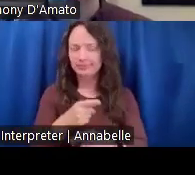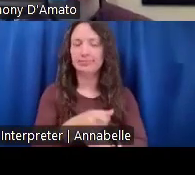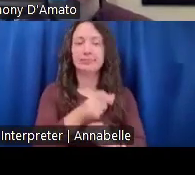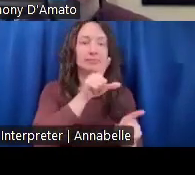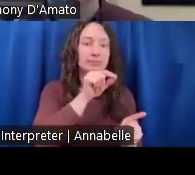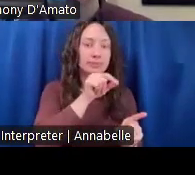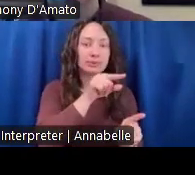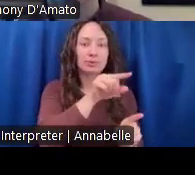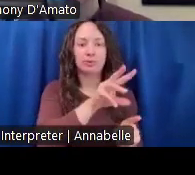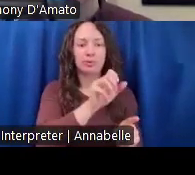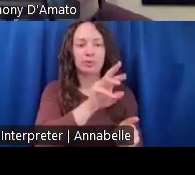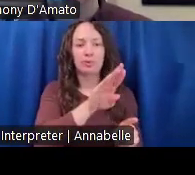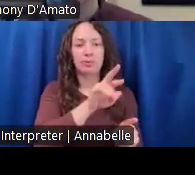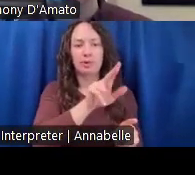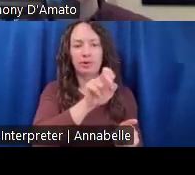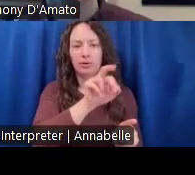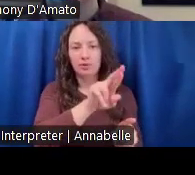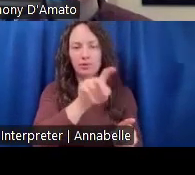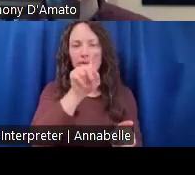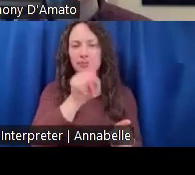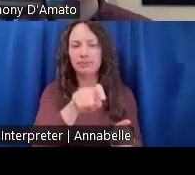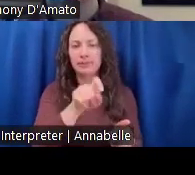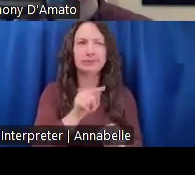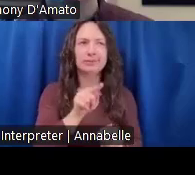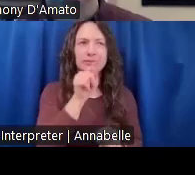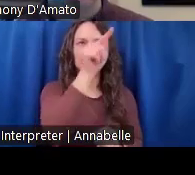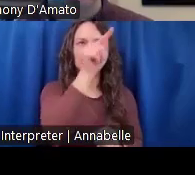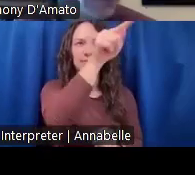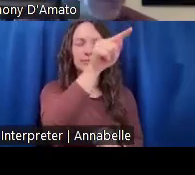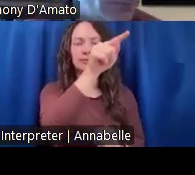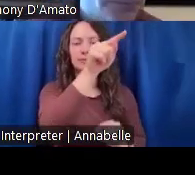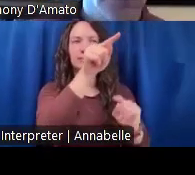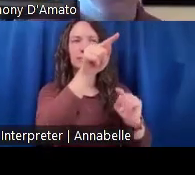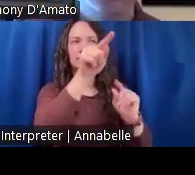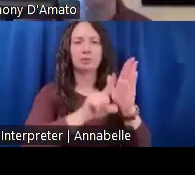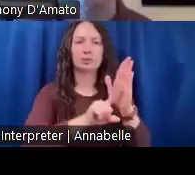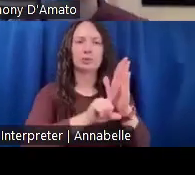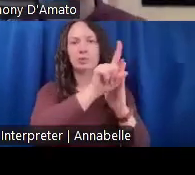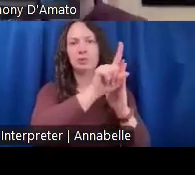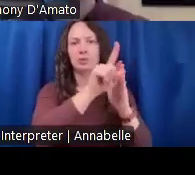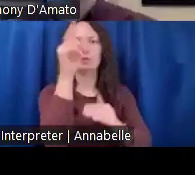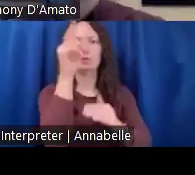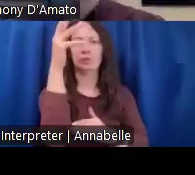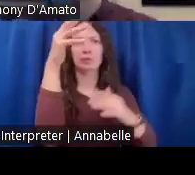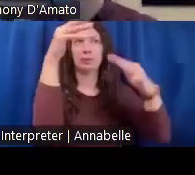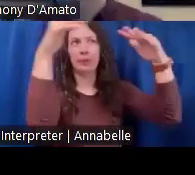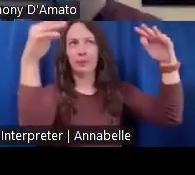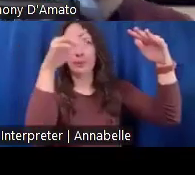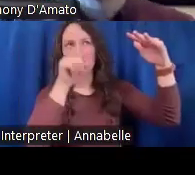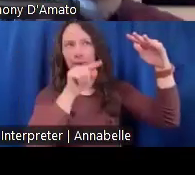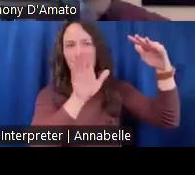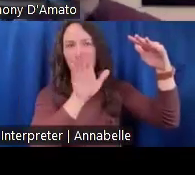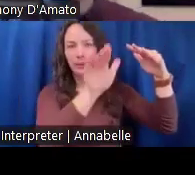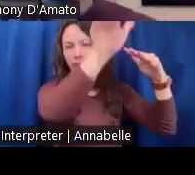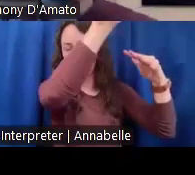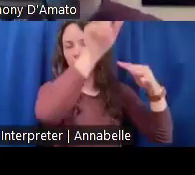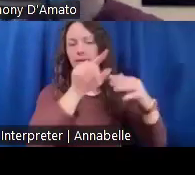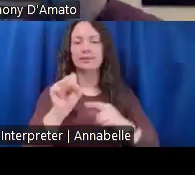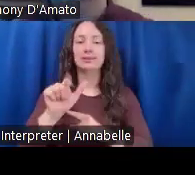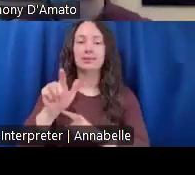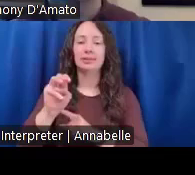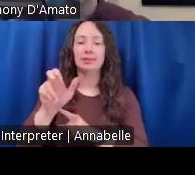requires canopy gaps, but very tall emergent trees, to salamanders and invertebrates, with coarse down woody